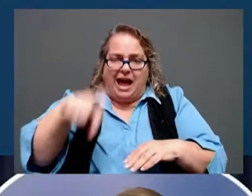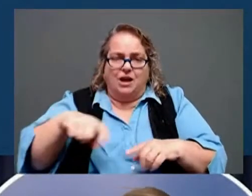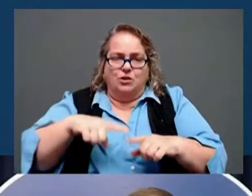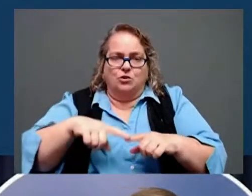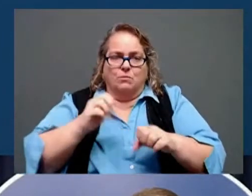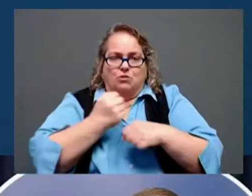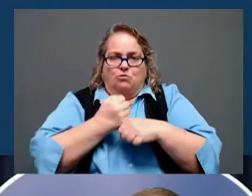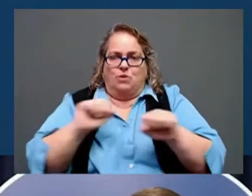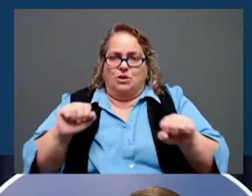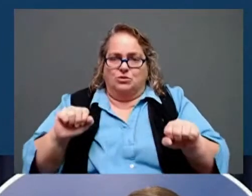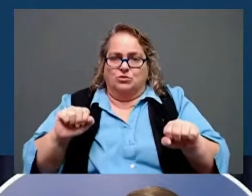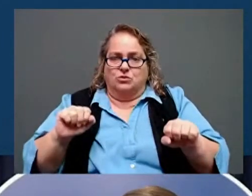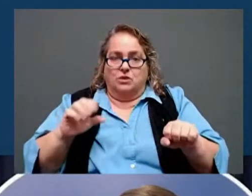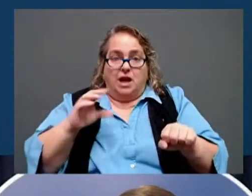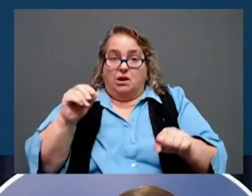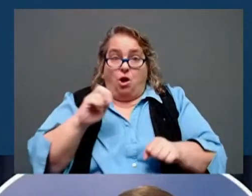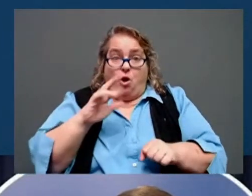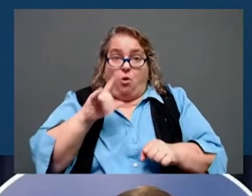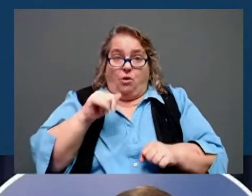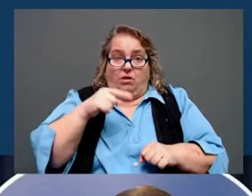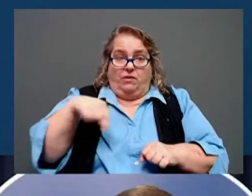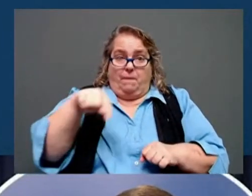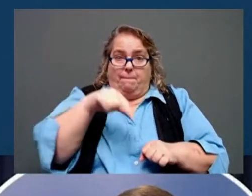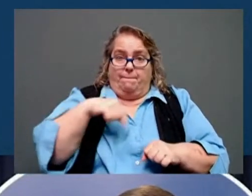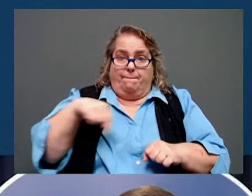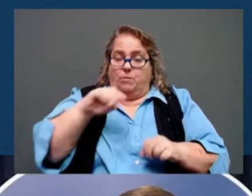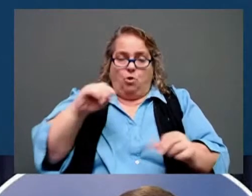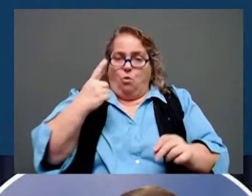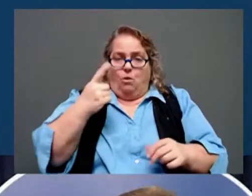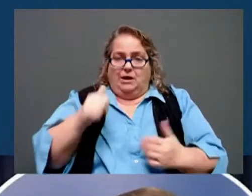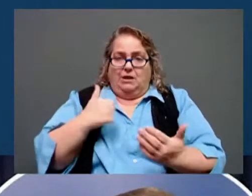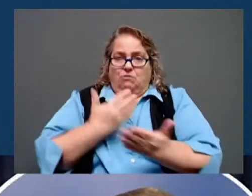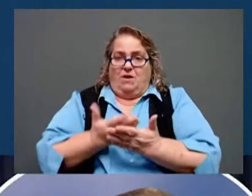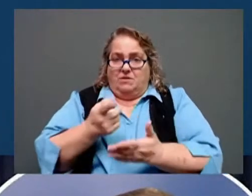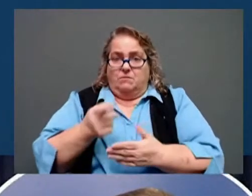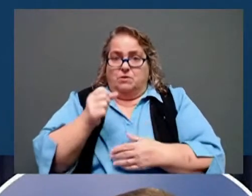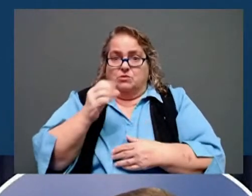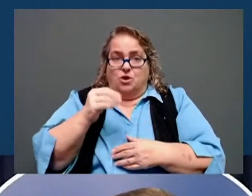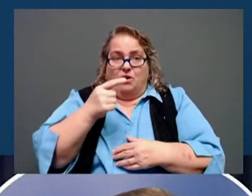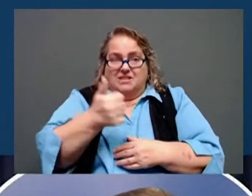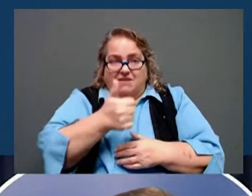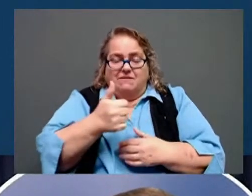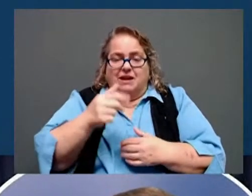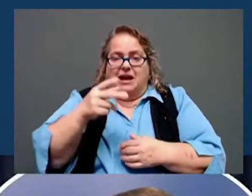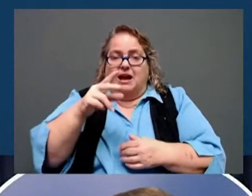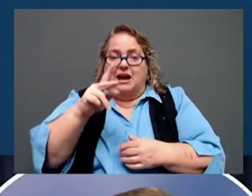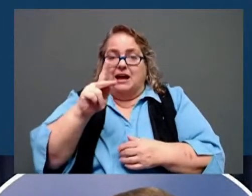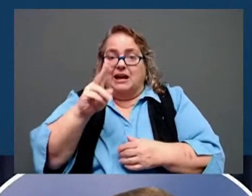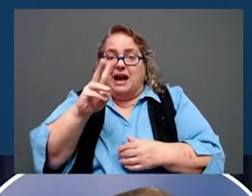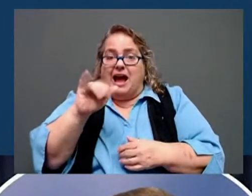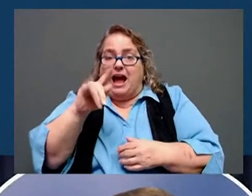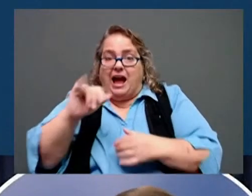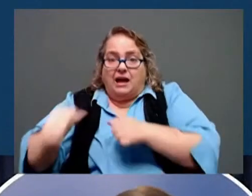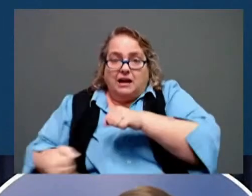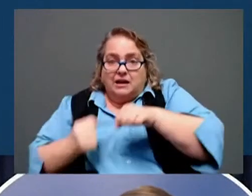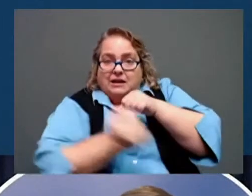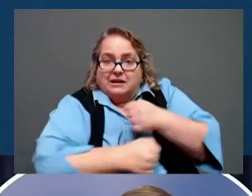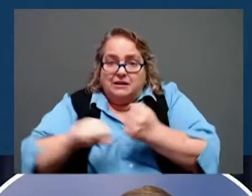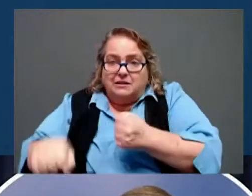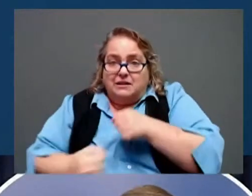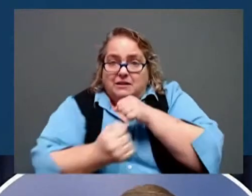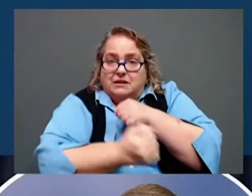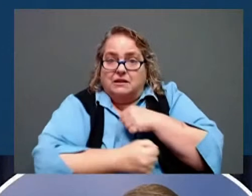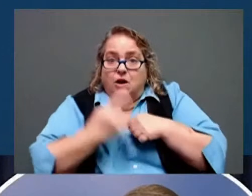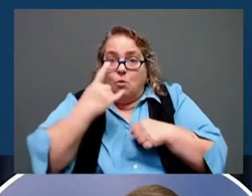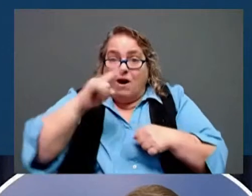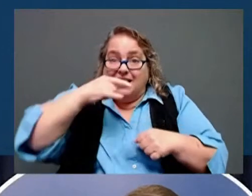only them. Right? Nobody else could get there. So it was them in kayaks. There was a kid who the water got so high